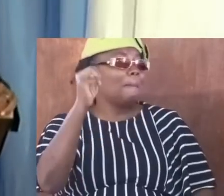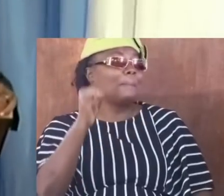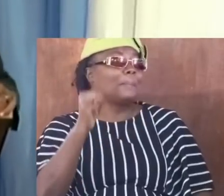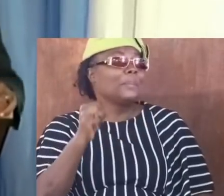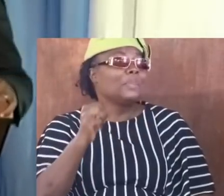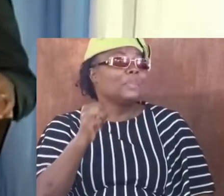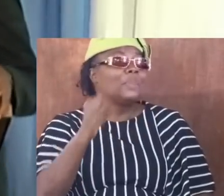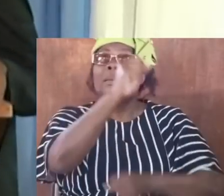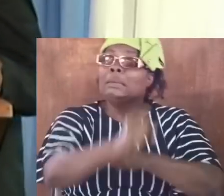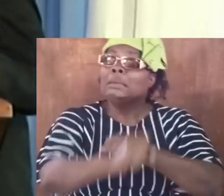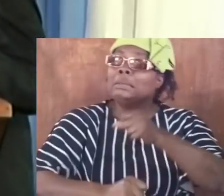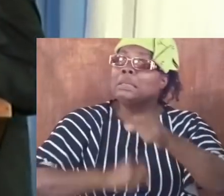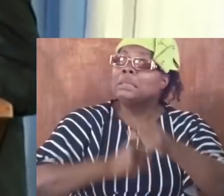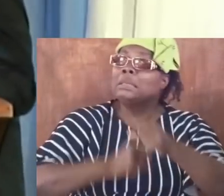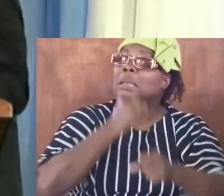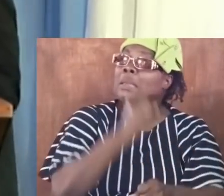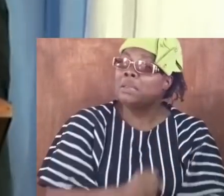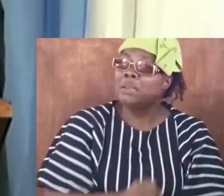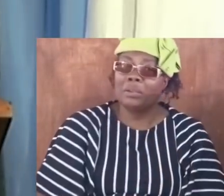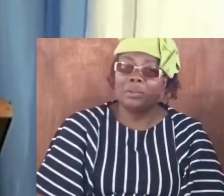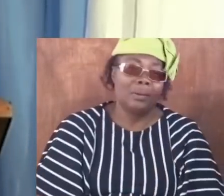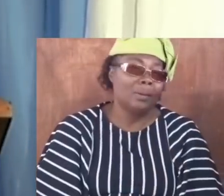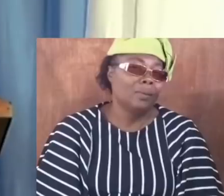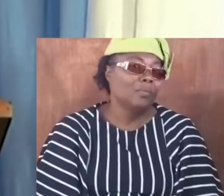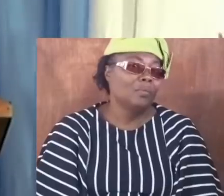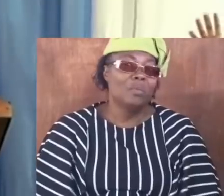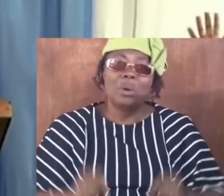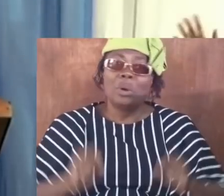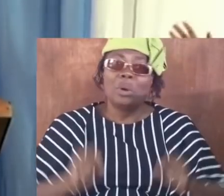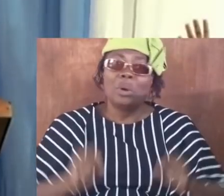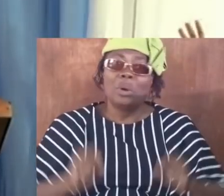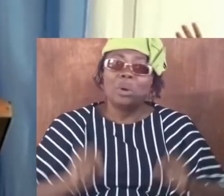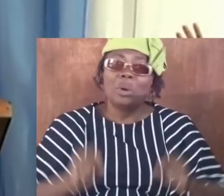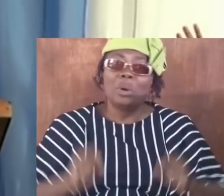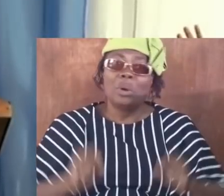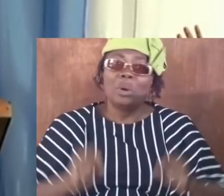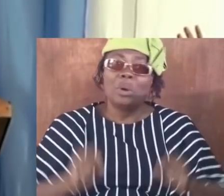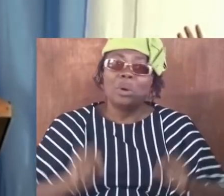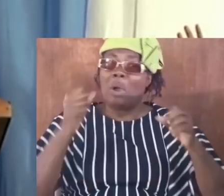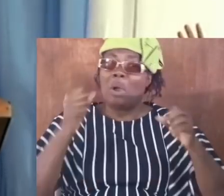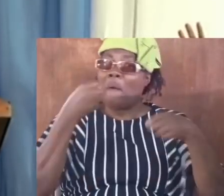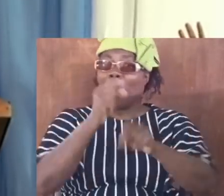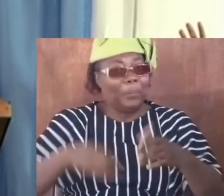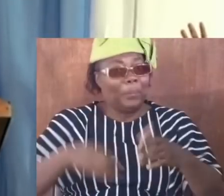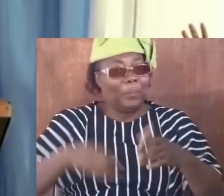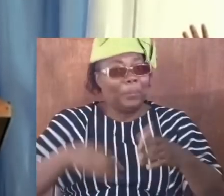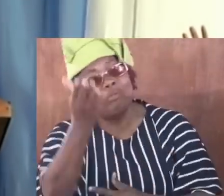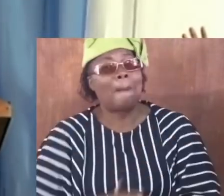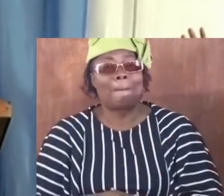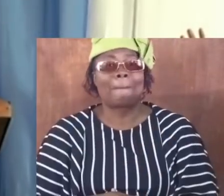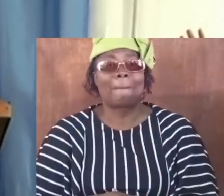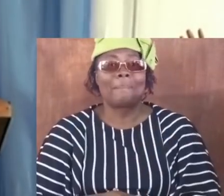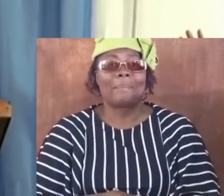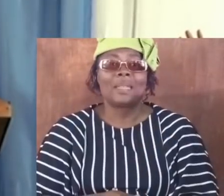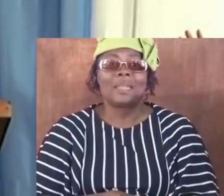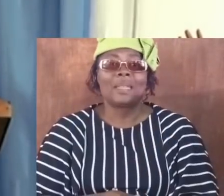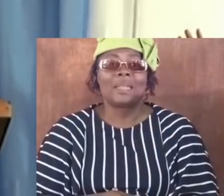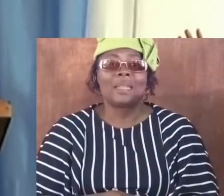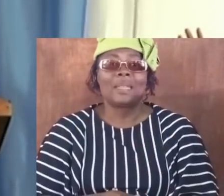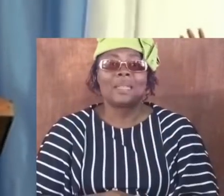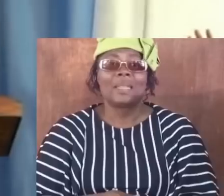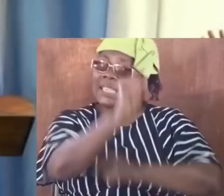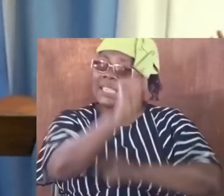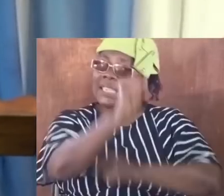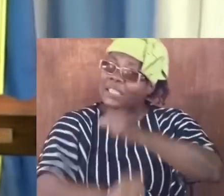year of tremendous breakthrough. I feel that it is going to be a year of